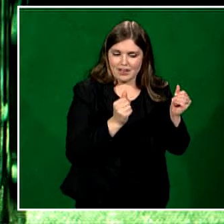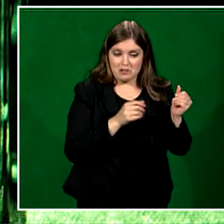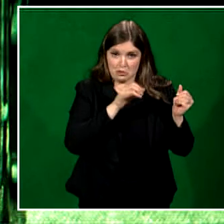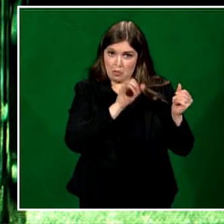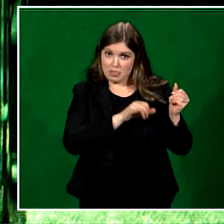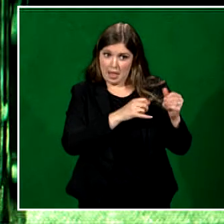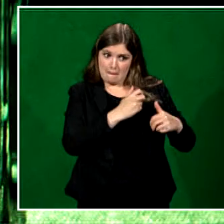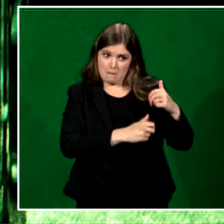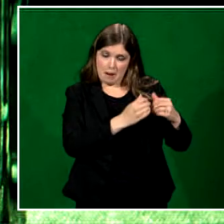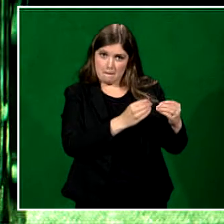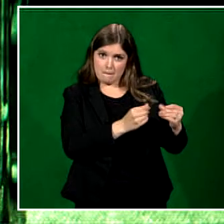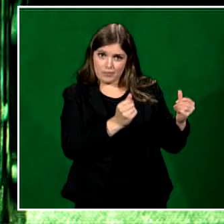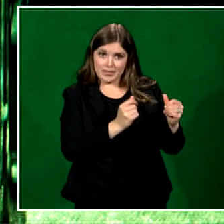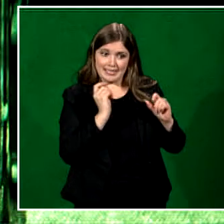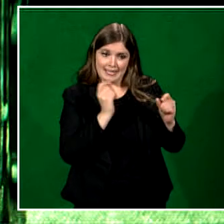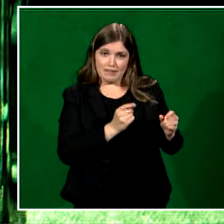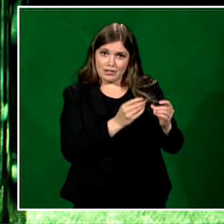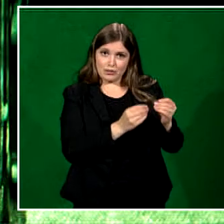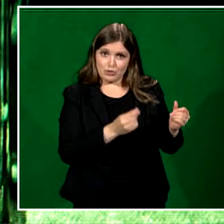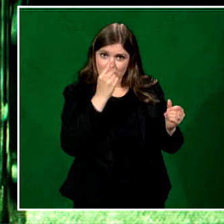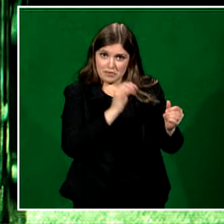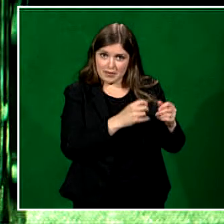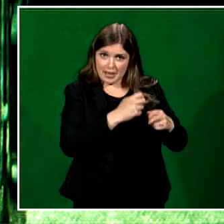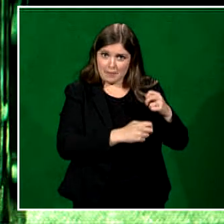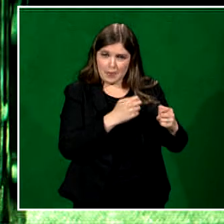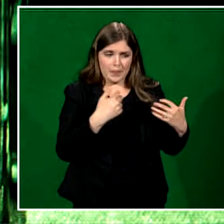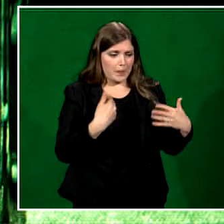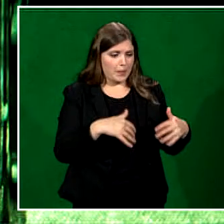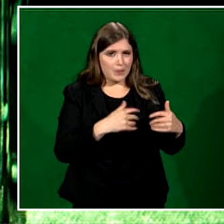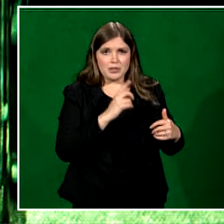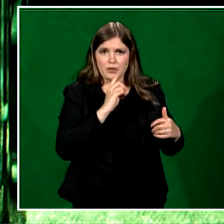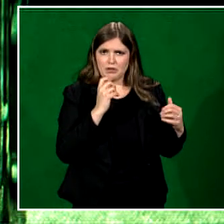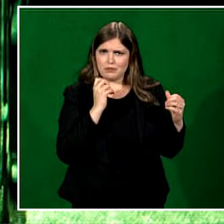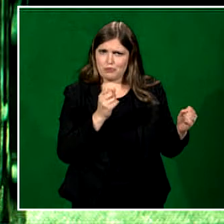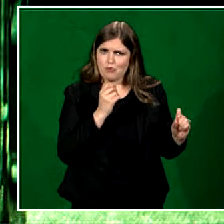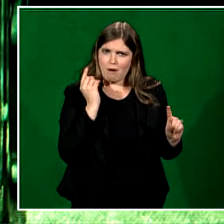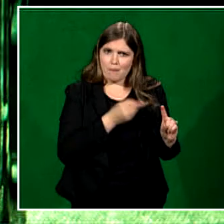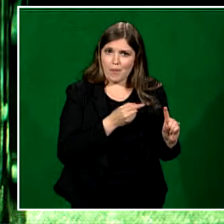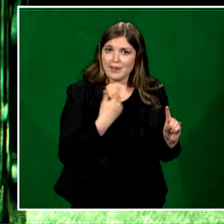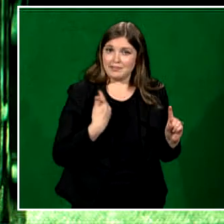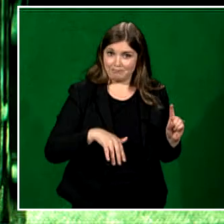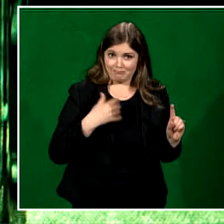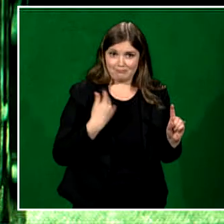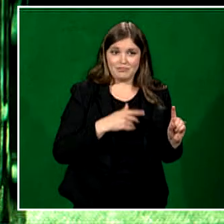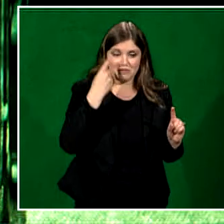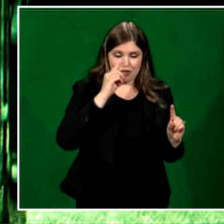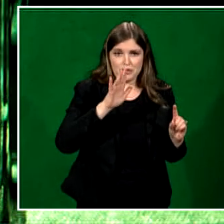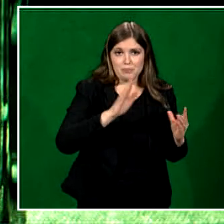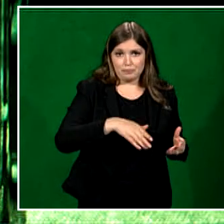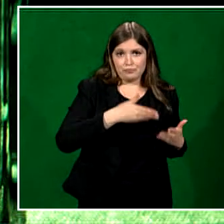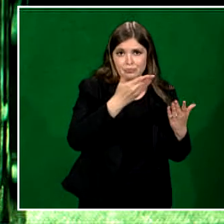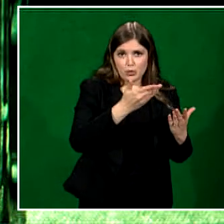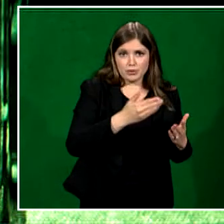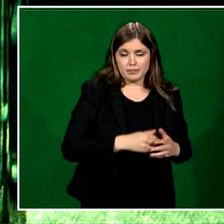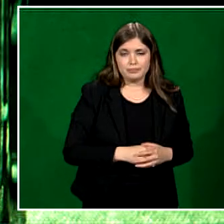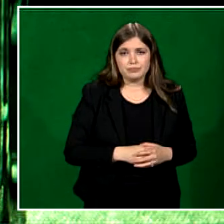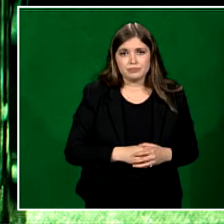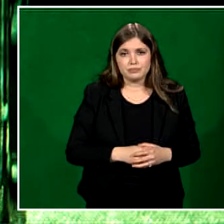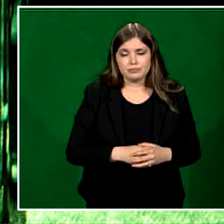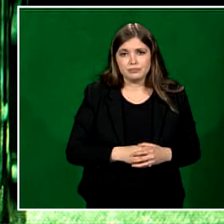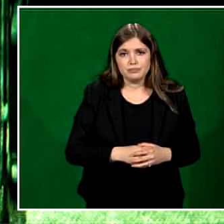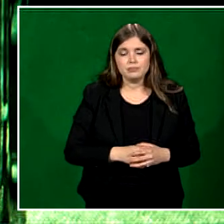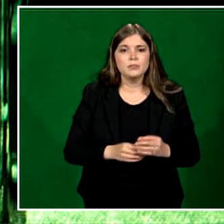that and giving a solution to that is a very, very big strong point of your proposal. More